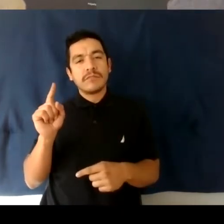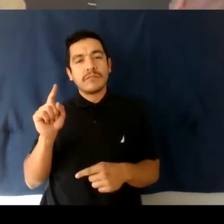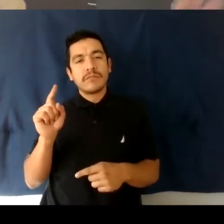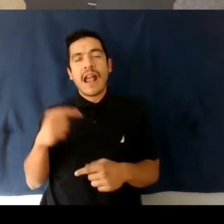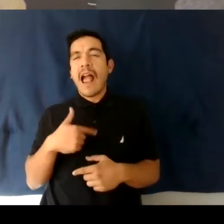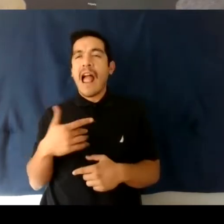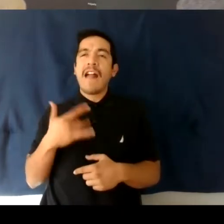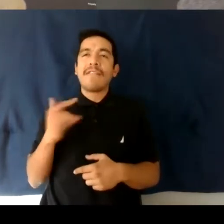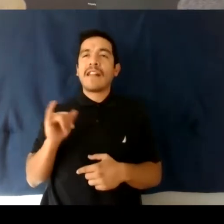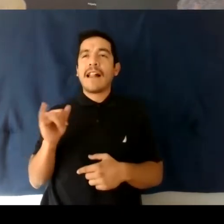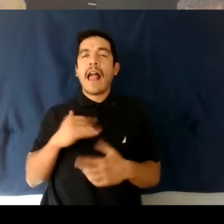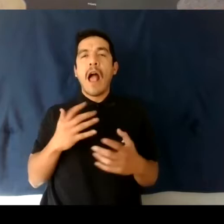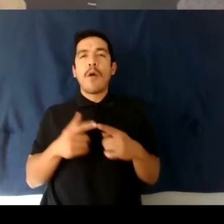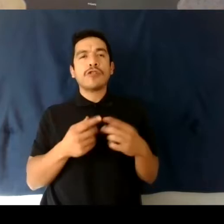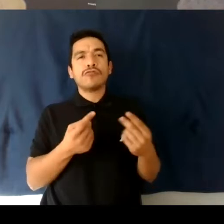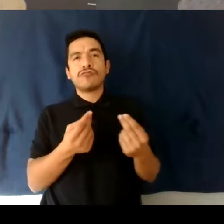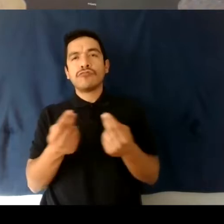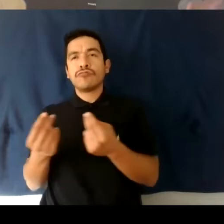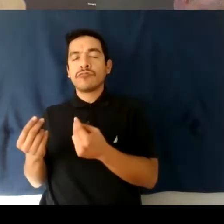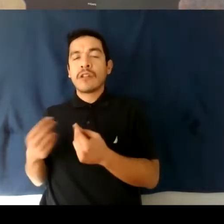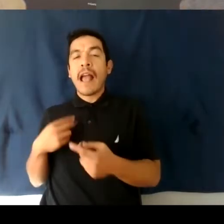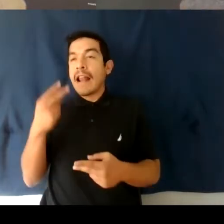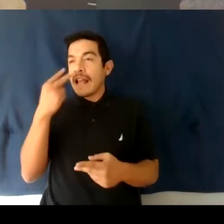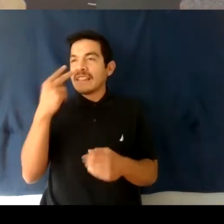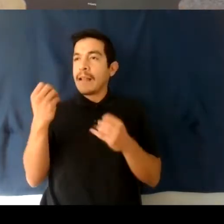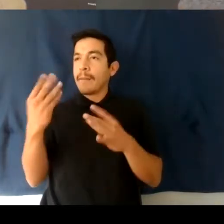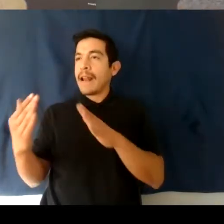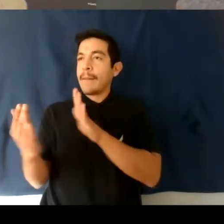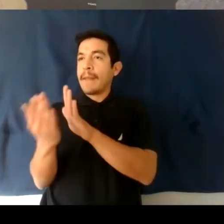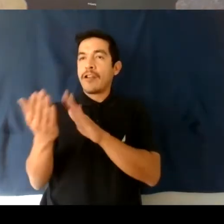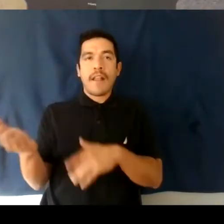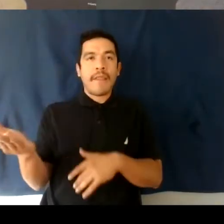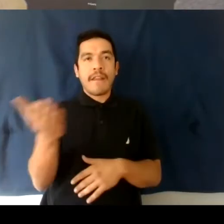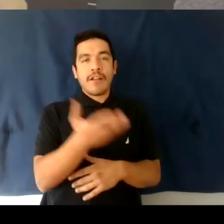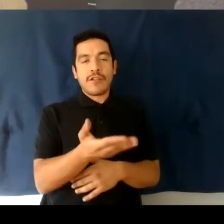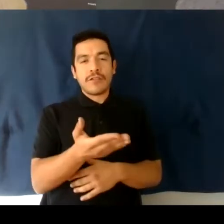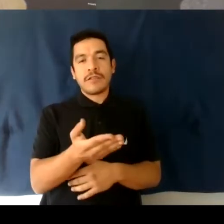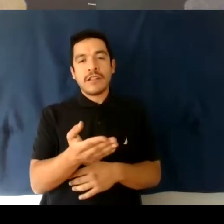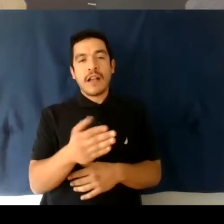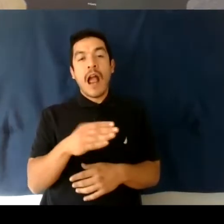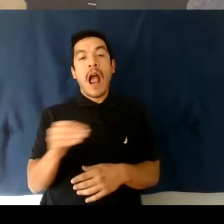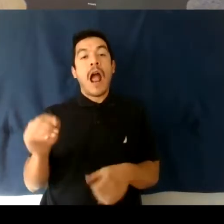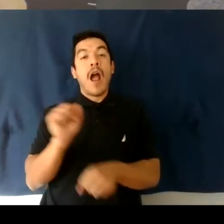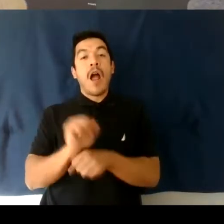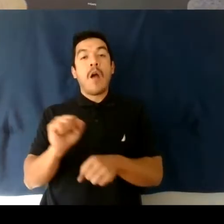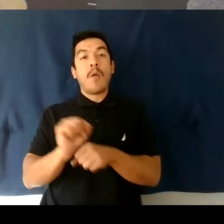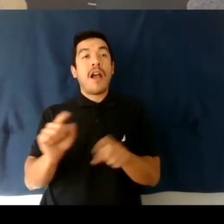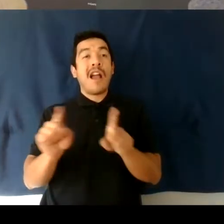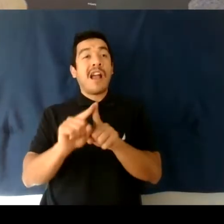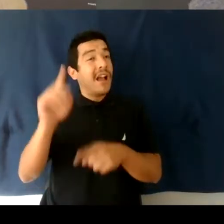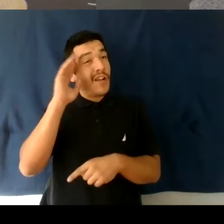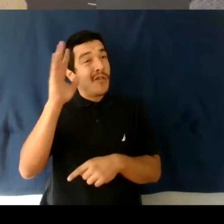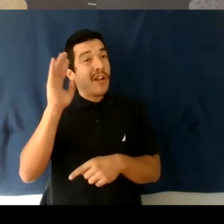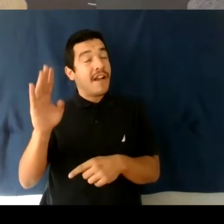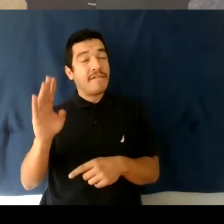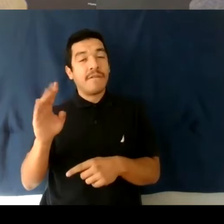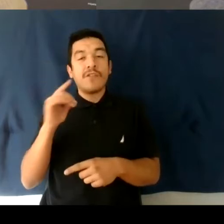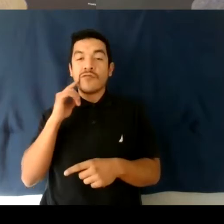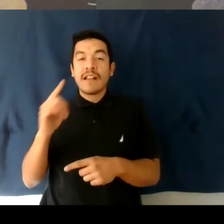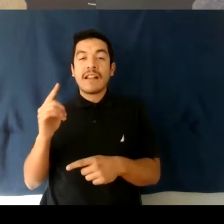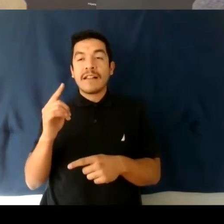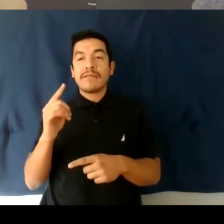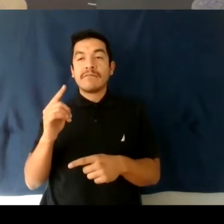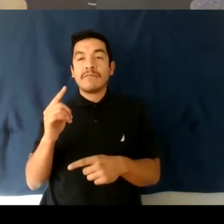I want to do all these things, and you see the barriers that exist. And I think working as a creative, being an actor and being